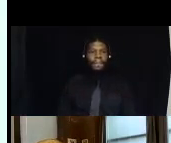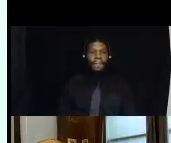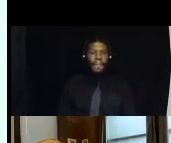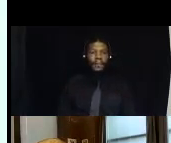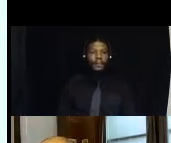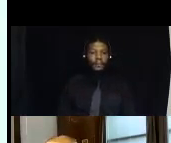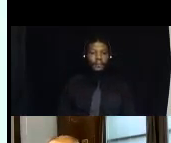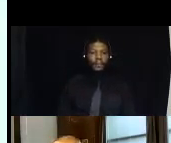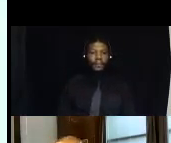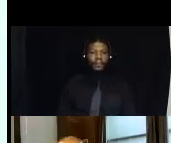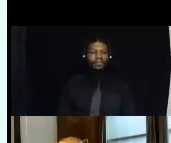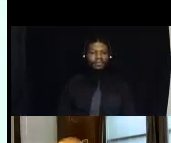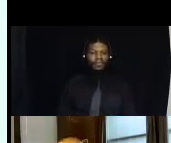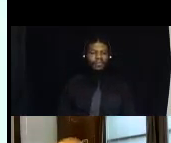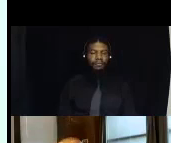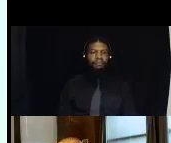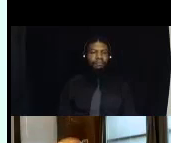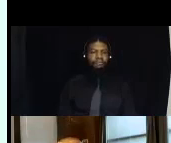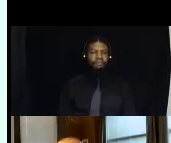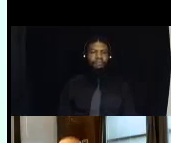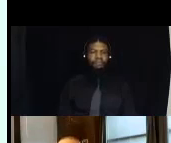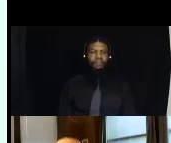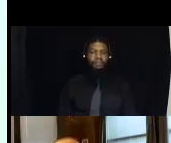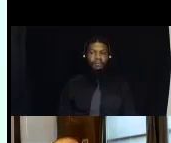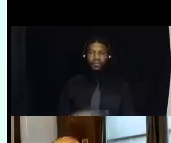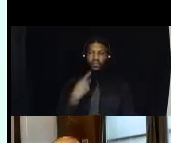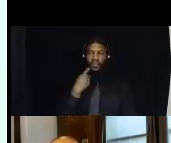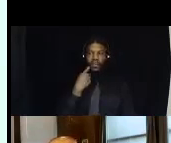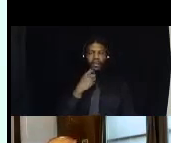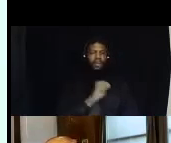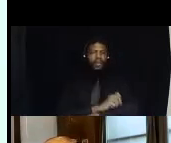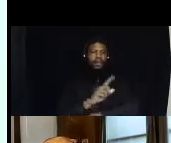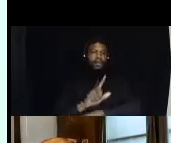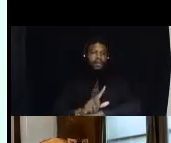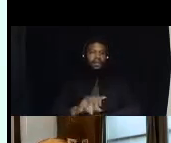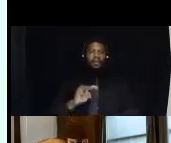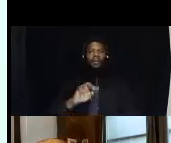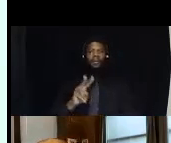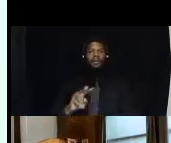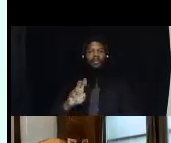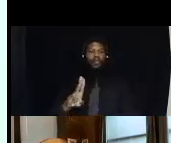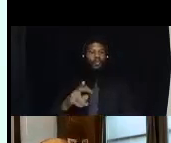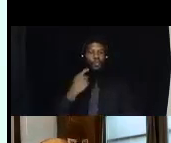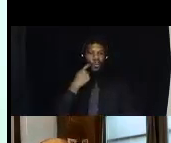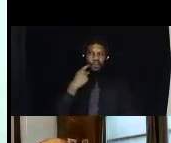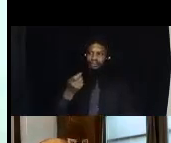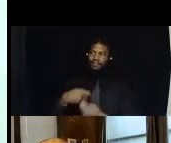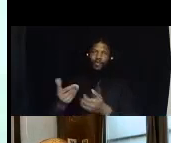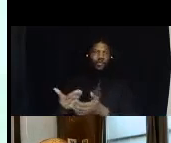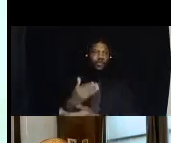recently in St. Louis, Mizzou got a new, well, in Missouri, Mizzou got a new coach, and we think about